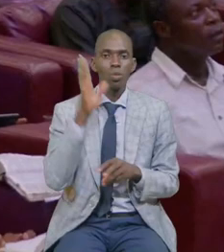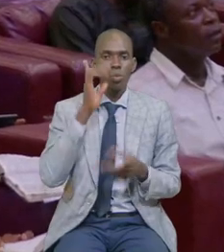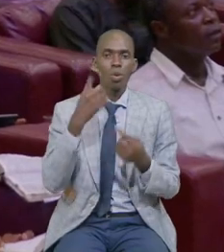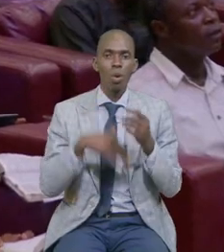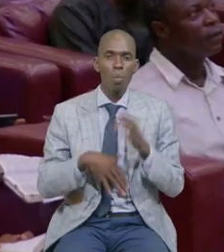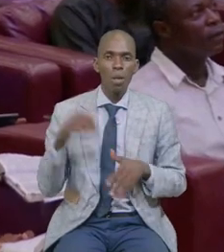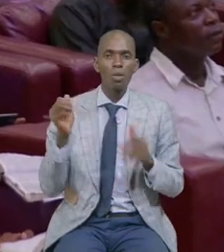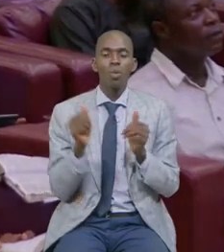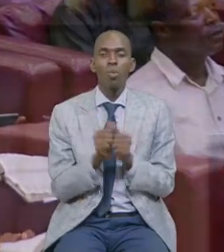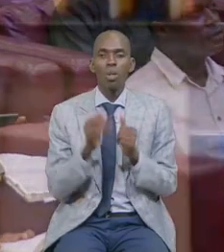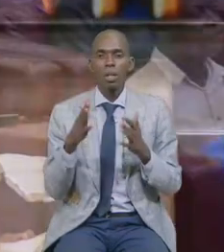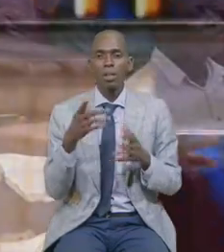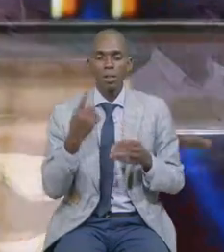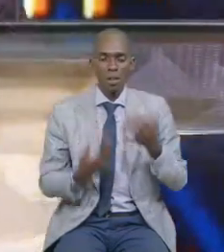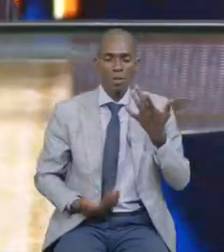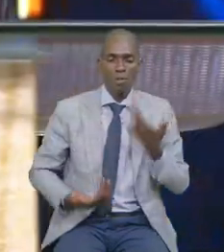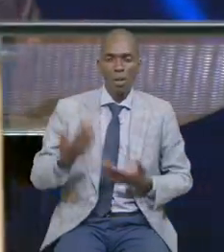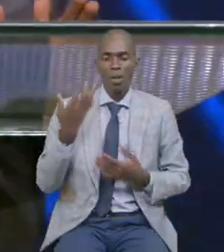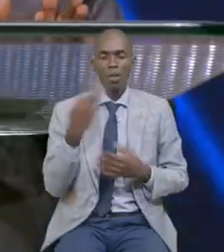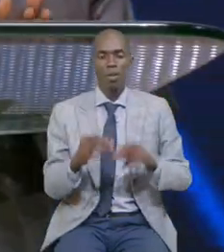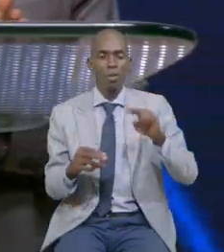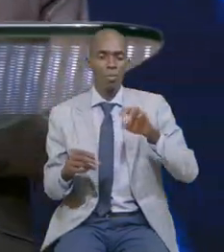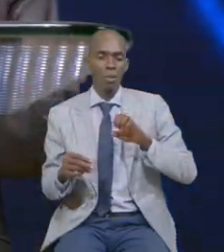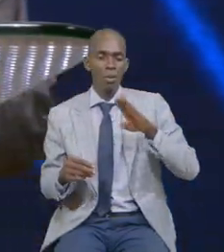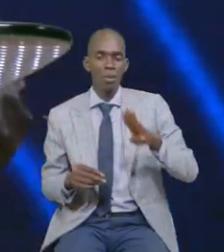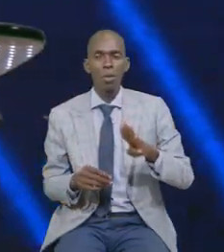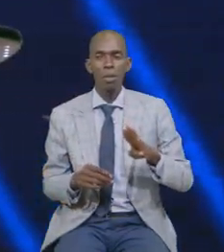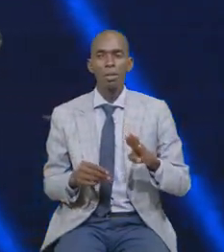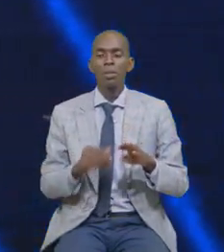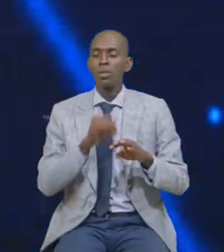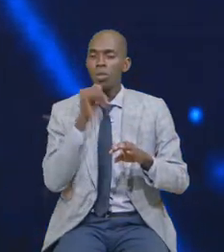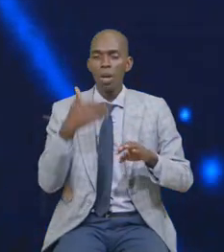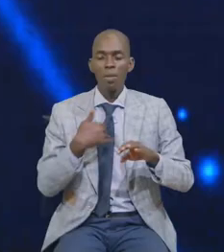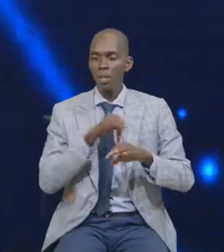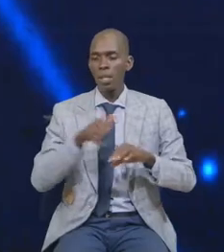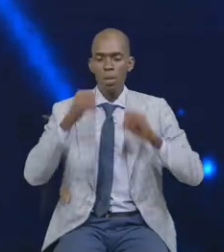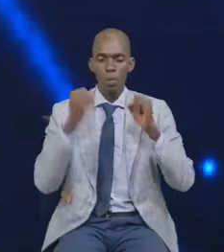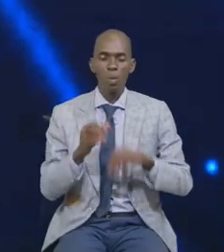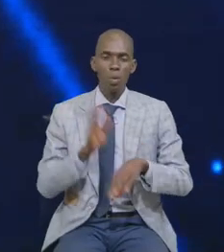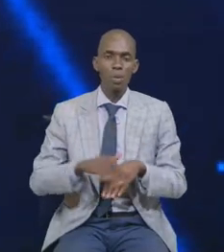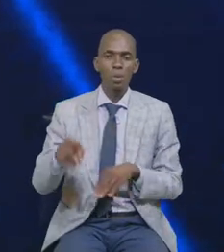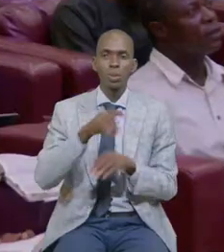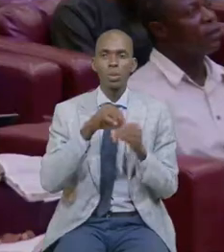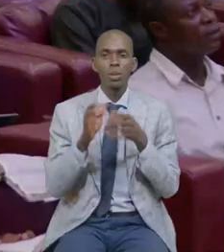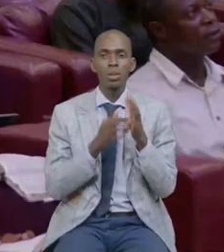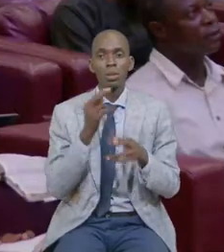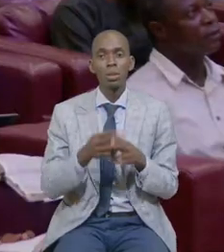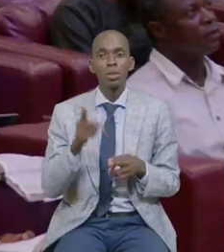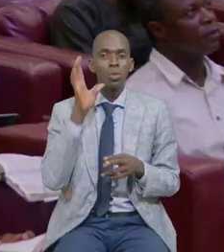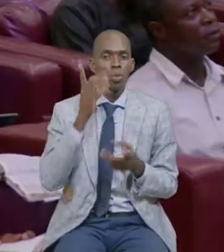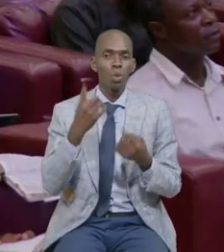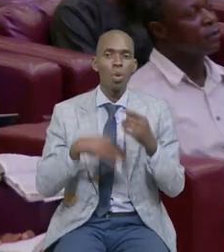the fire of deep condition I've been any effects on you in Jesus name you come out